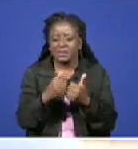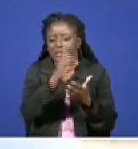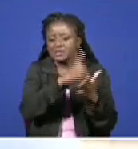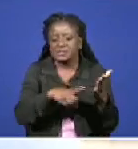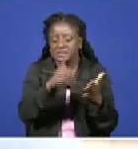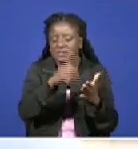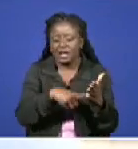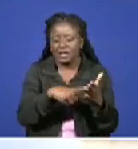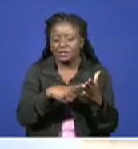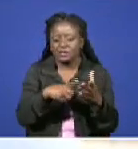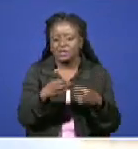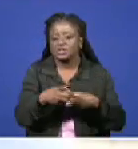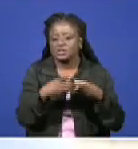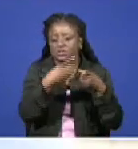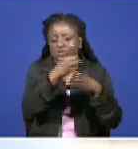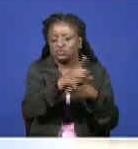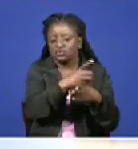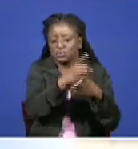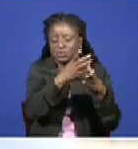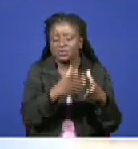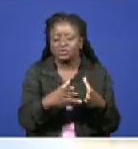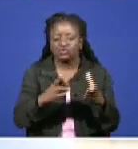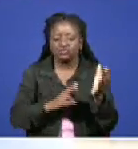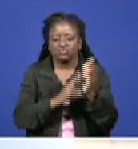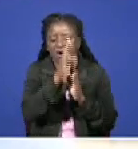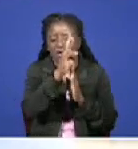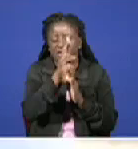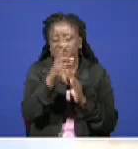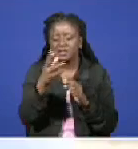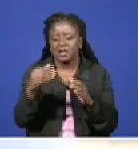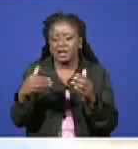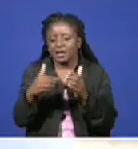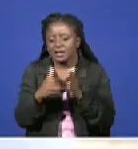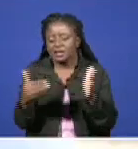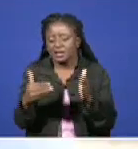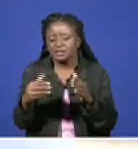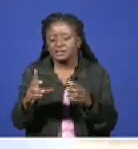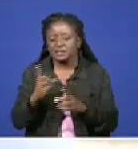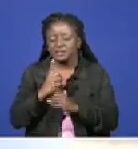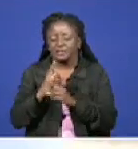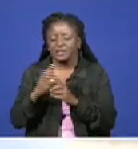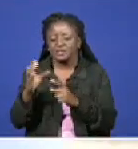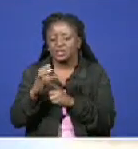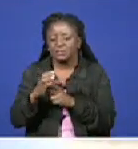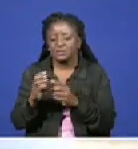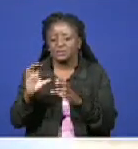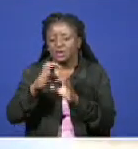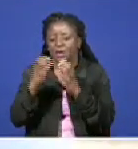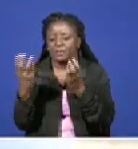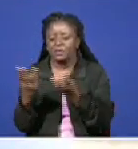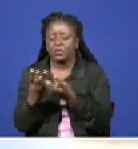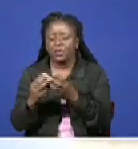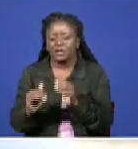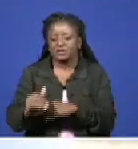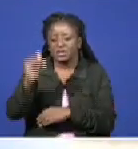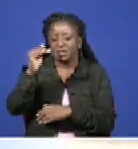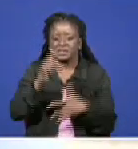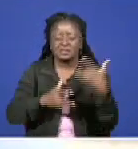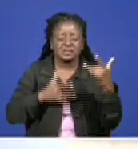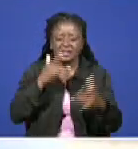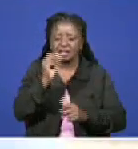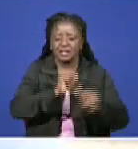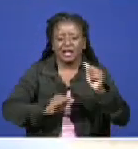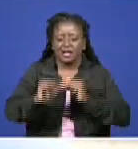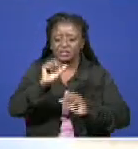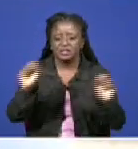Distributors Rockets versus the defending champions Commonwealth Bank Giants. So we're gonna have some exciting action going on Saturday night at AF